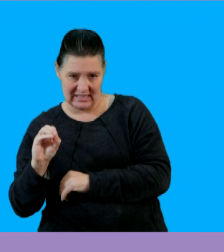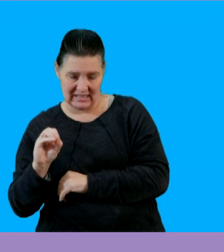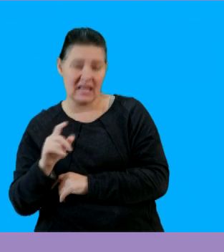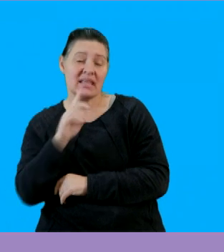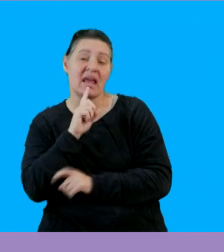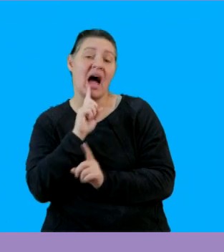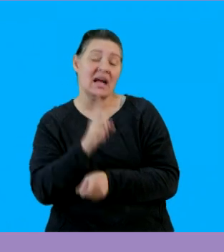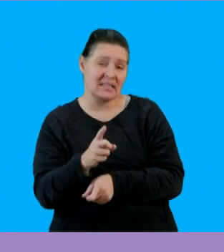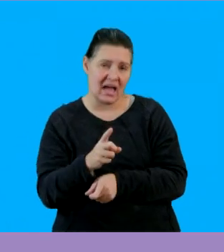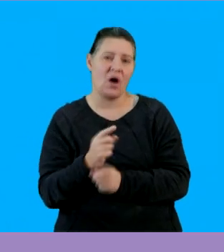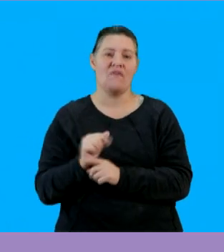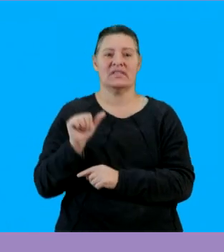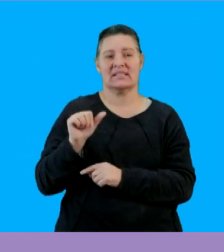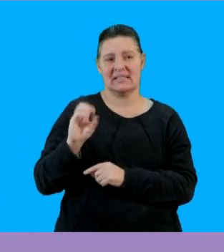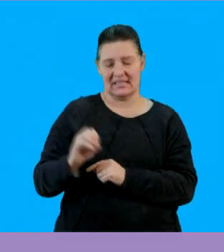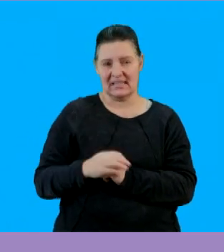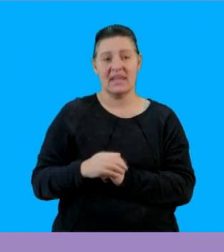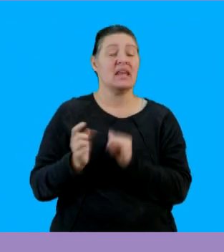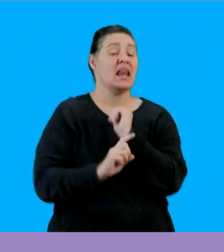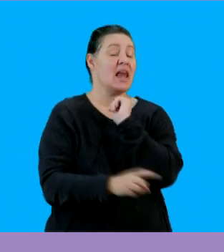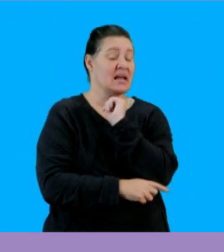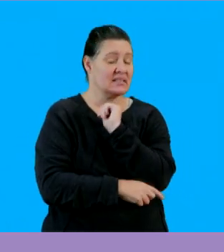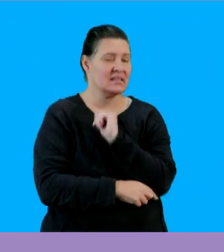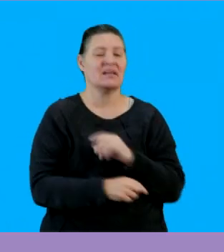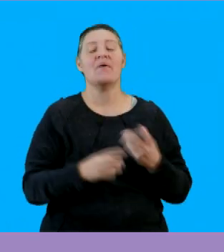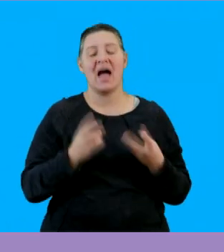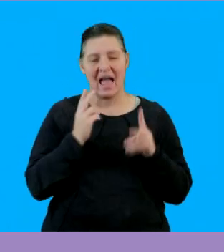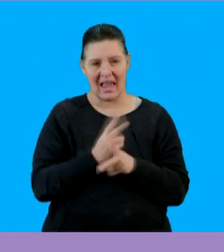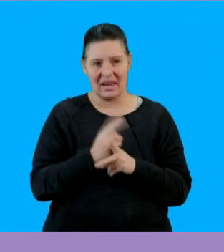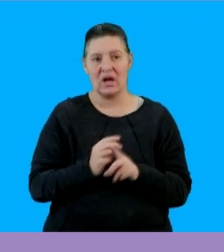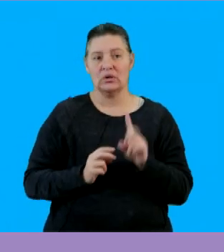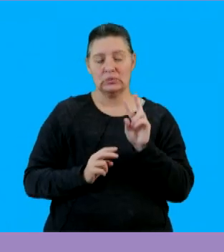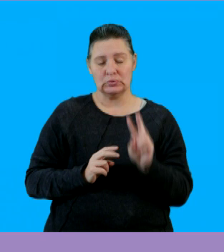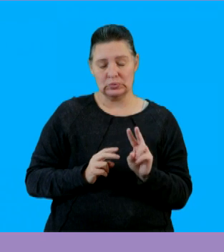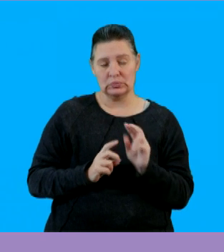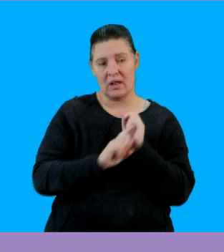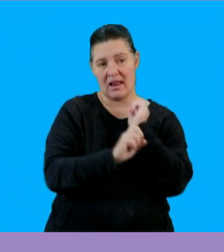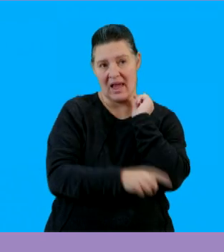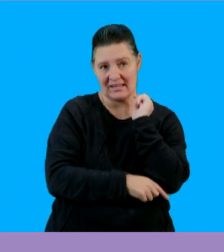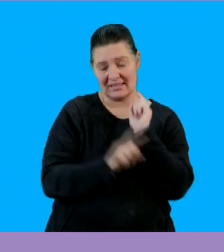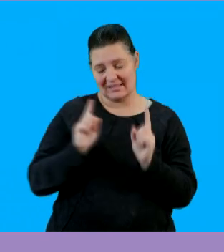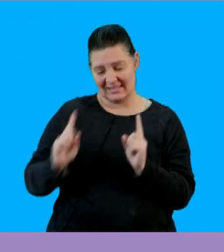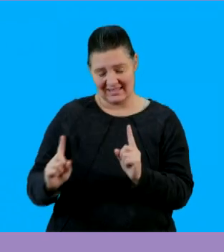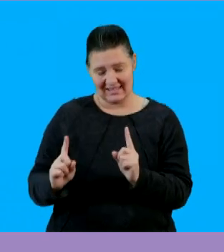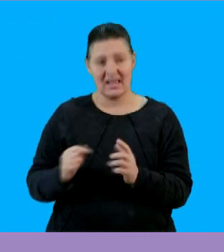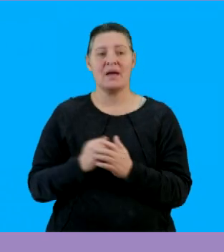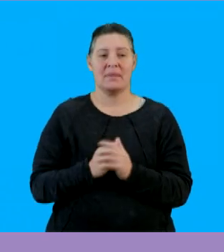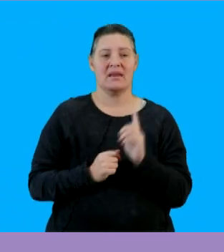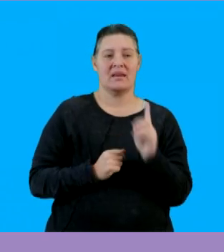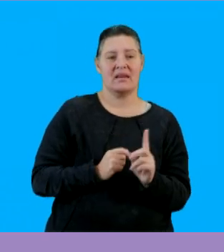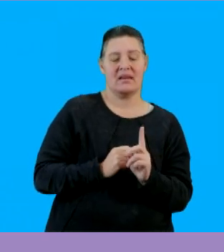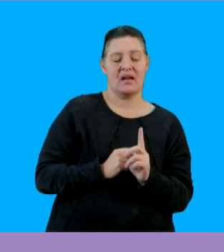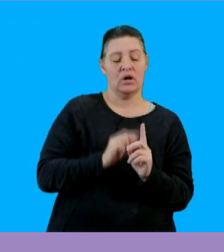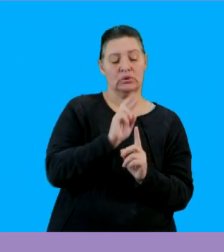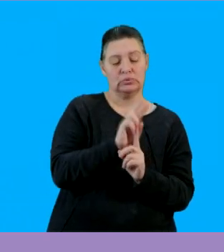that's where we got the answer of 60. And lastly, we then multiplied the last ones in each